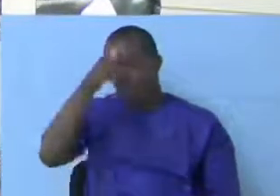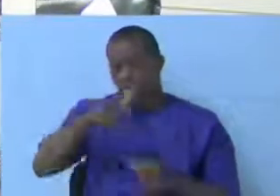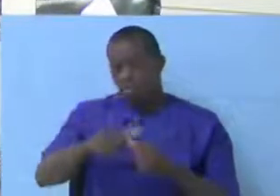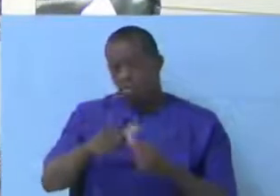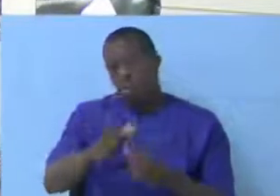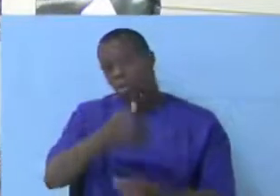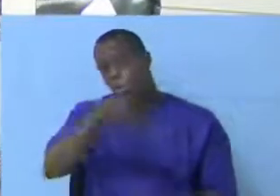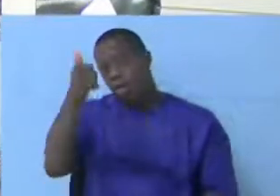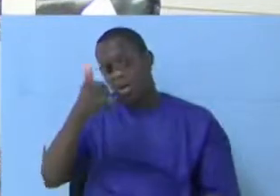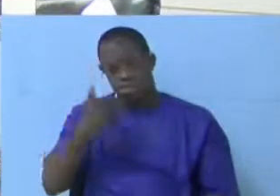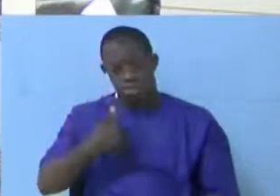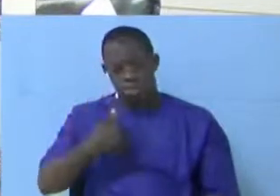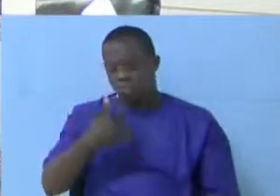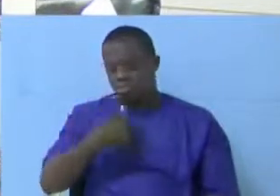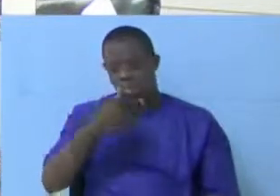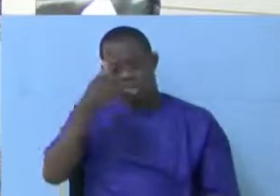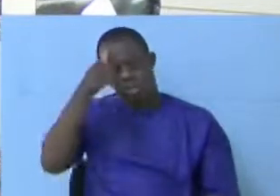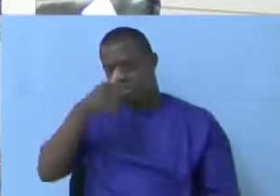other people.